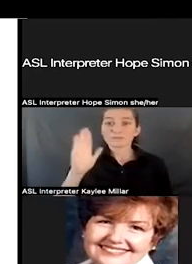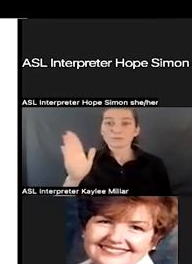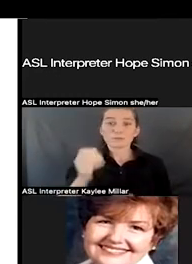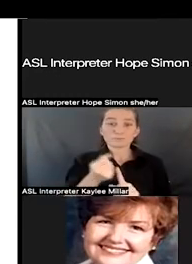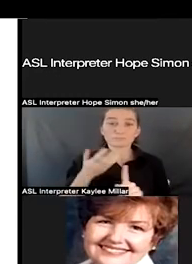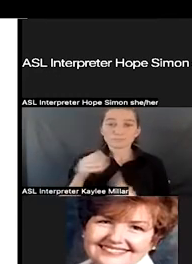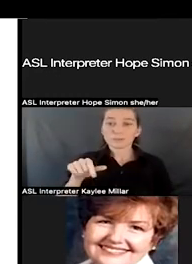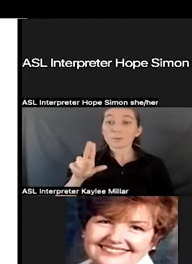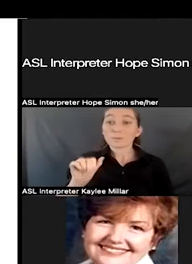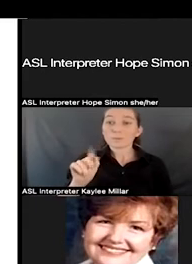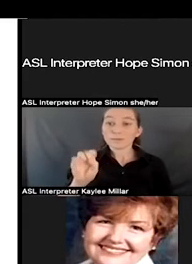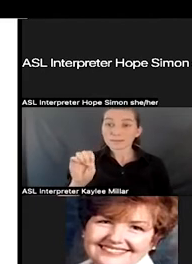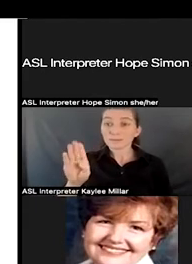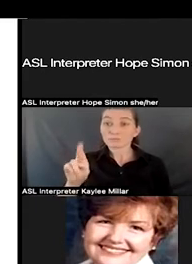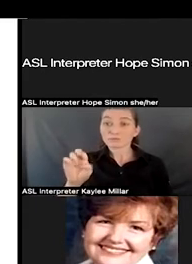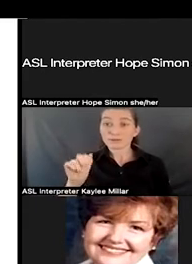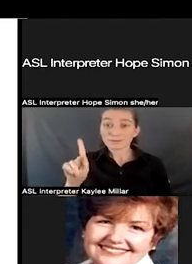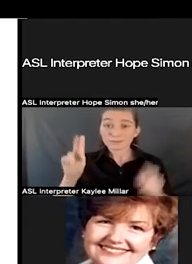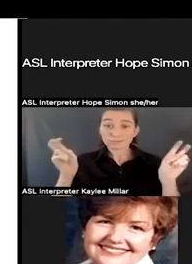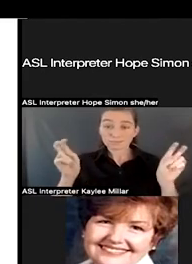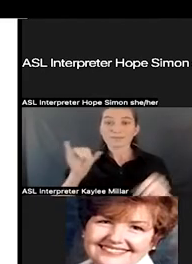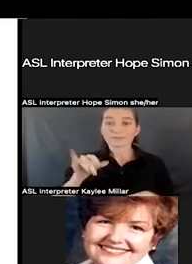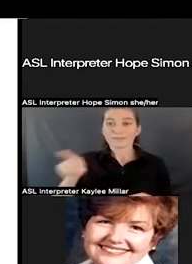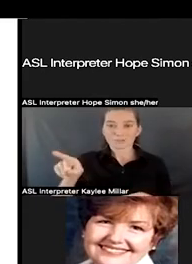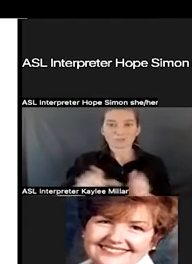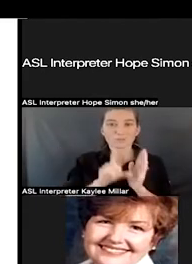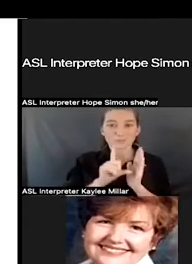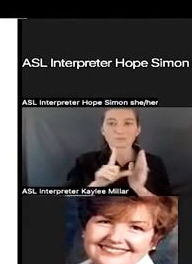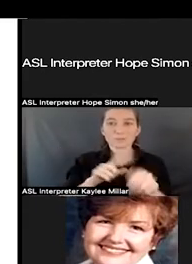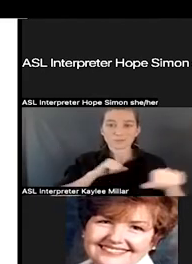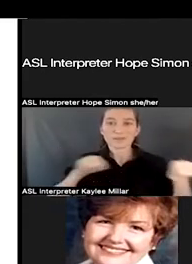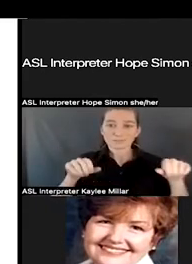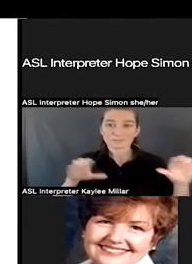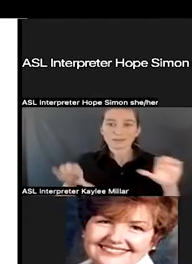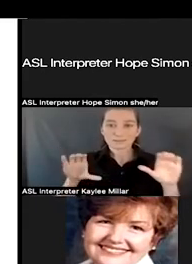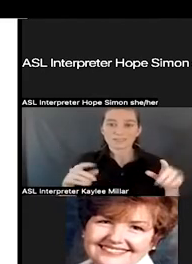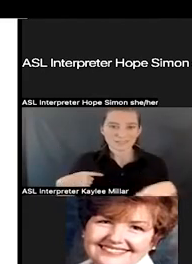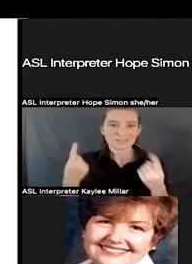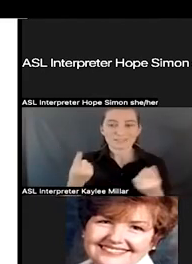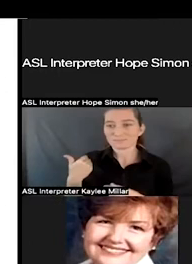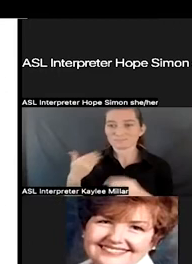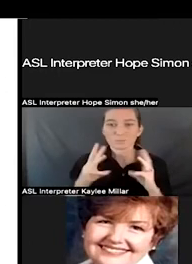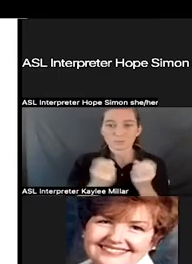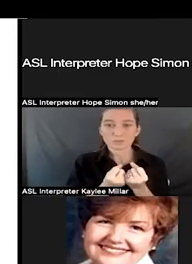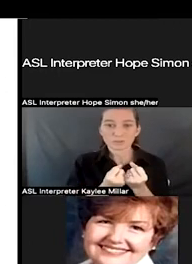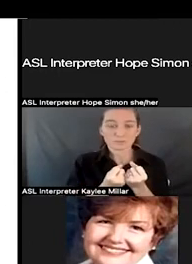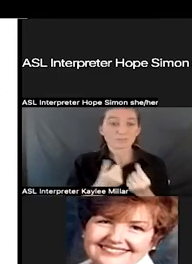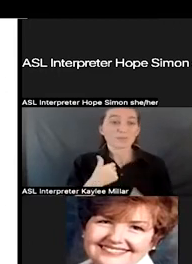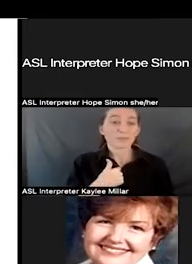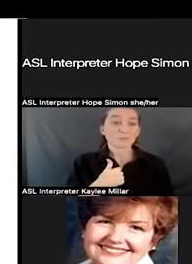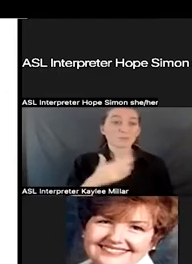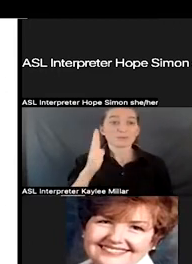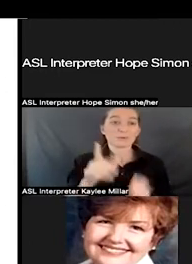activity since the last workshop. Then we're going to have a wonderful presentation on what's the story on soft-story